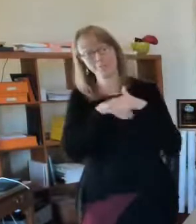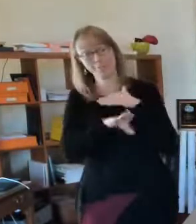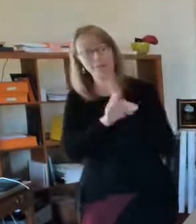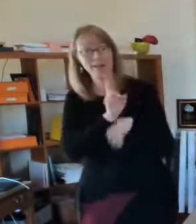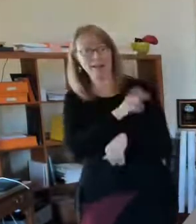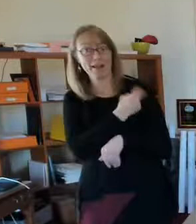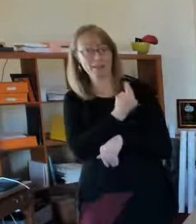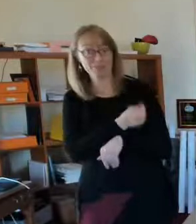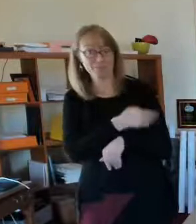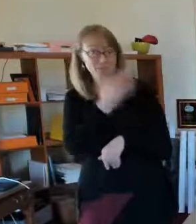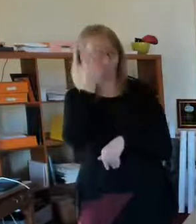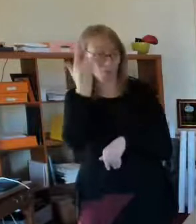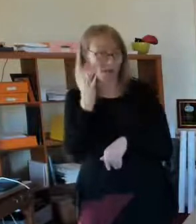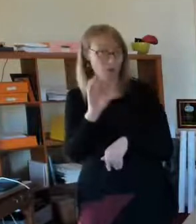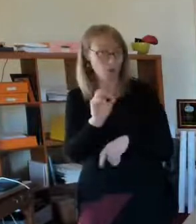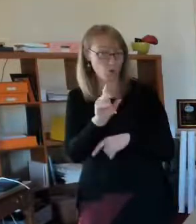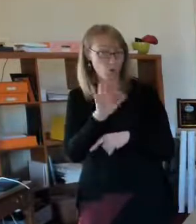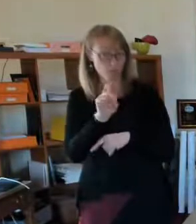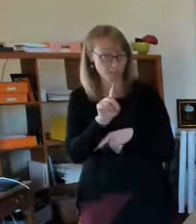do leave the hospital.